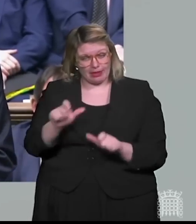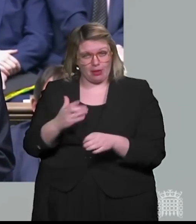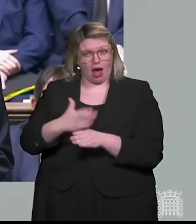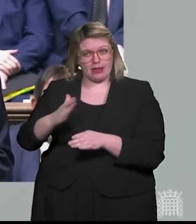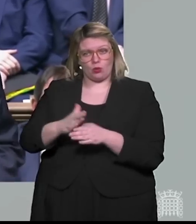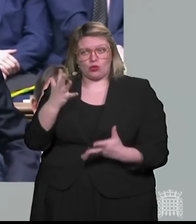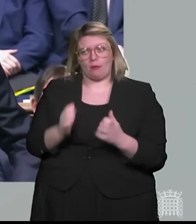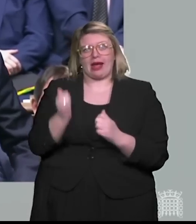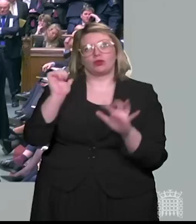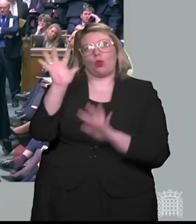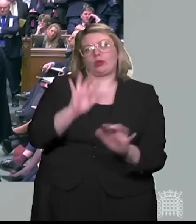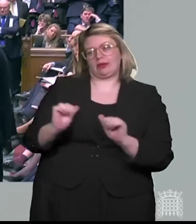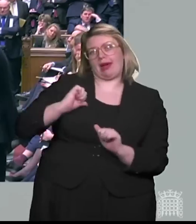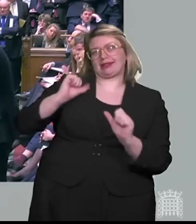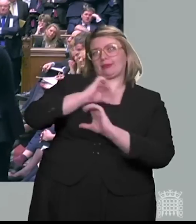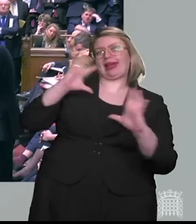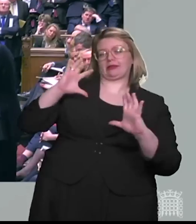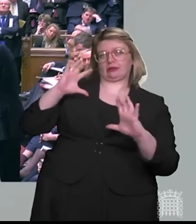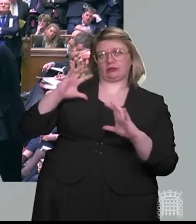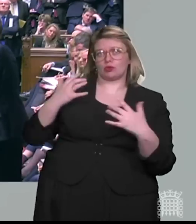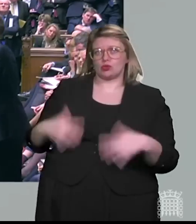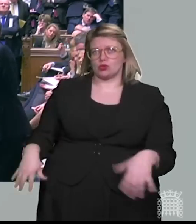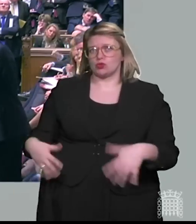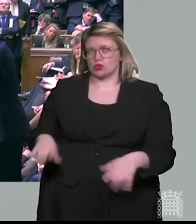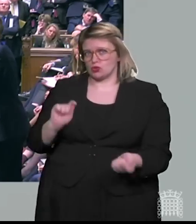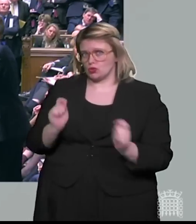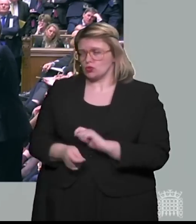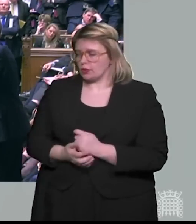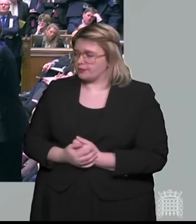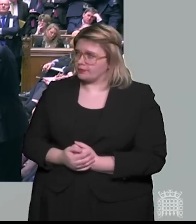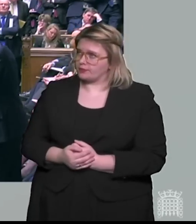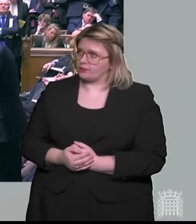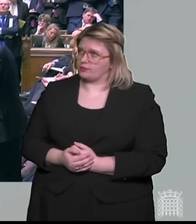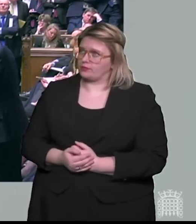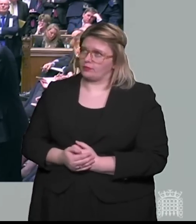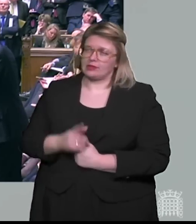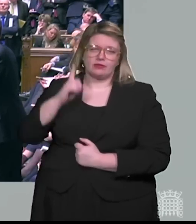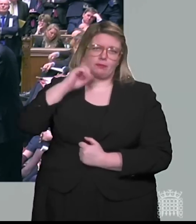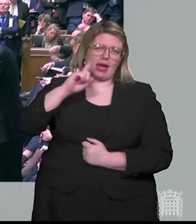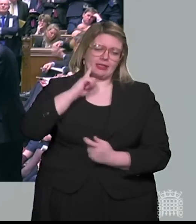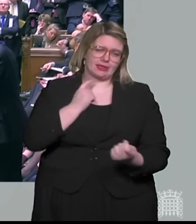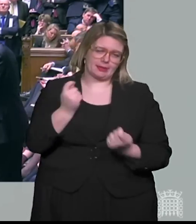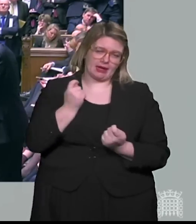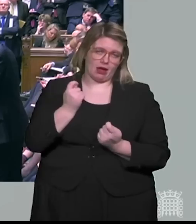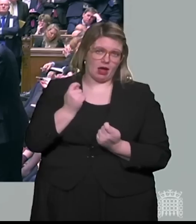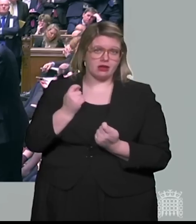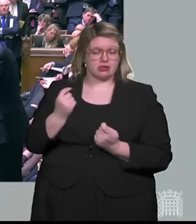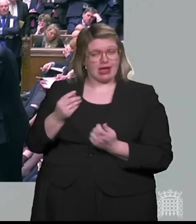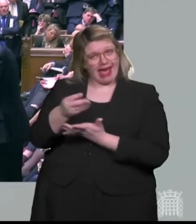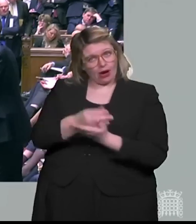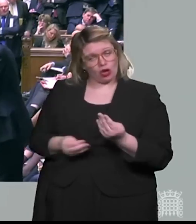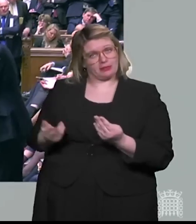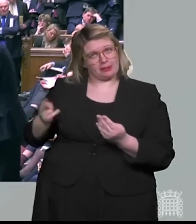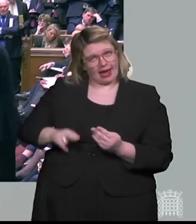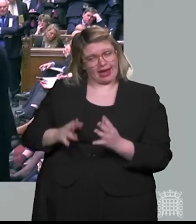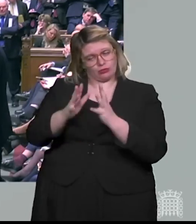autumn forecast. Madam Deputy Speaker, that return to growth has direct consequences